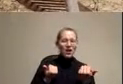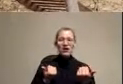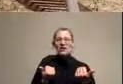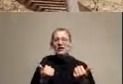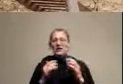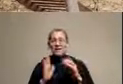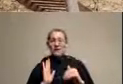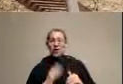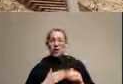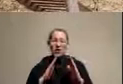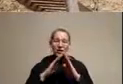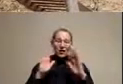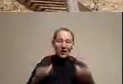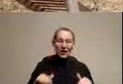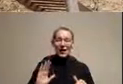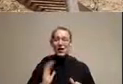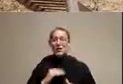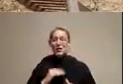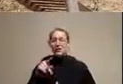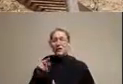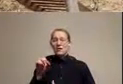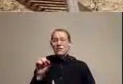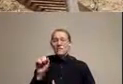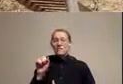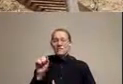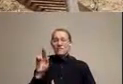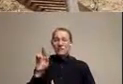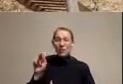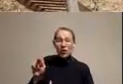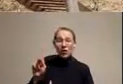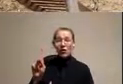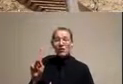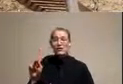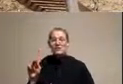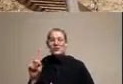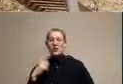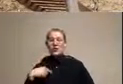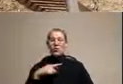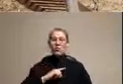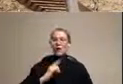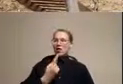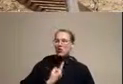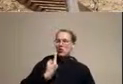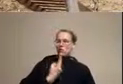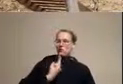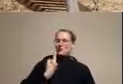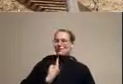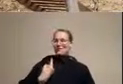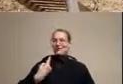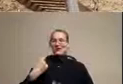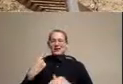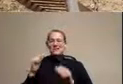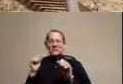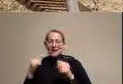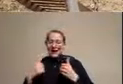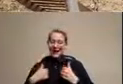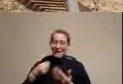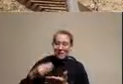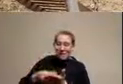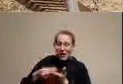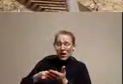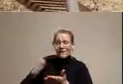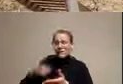housing, our parks, our recreation, whether we're lonely, whether we have money to feed our children. And all of this are things that we have under invested in